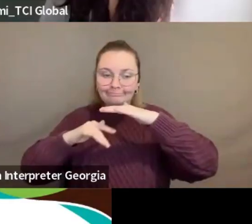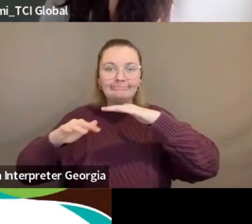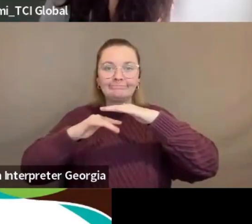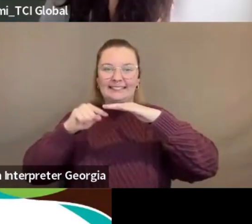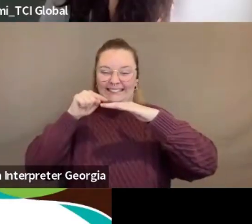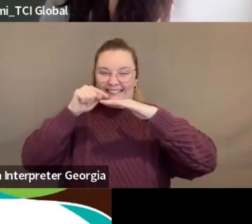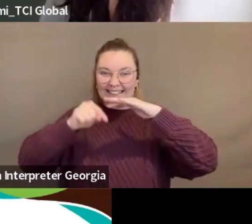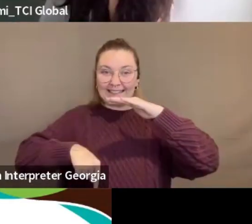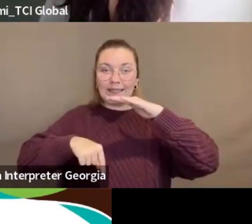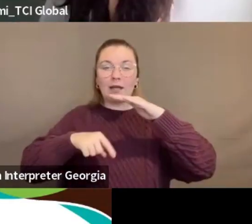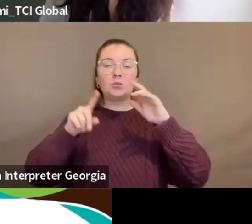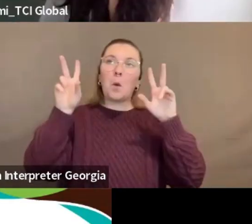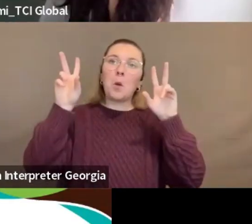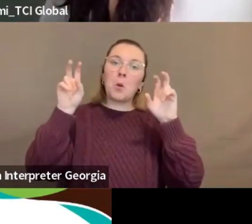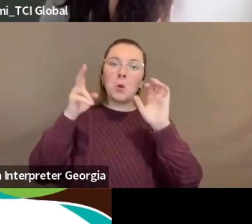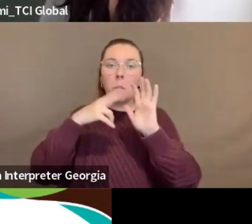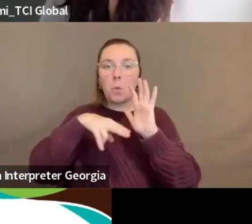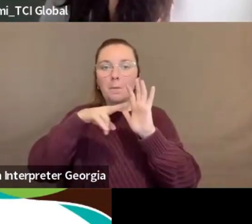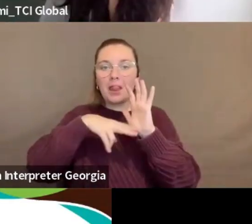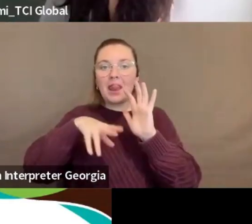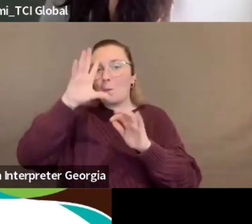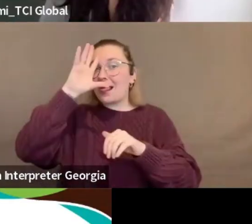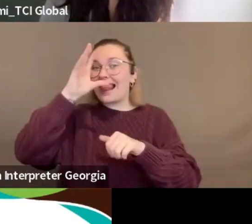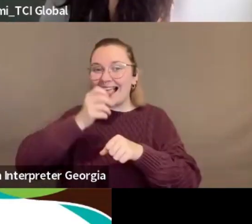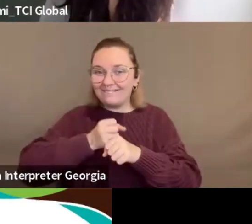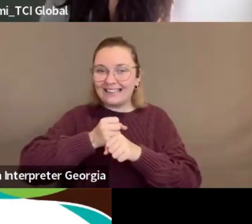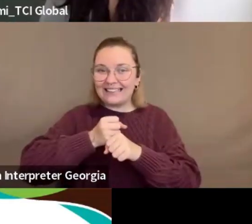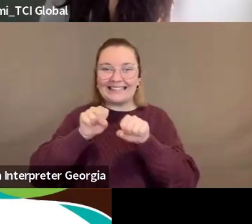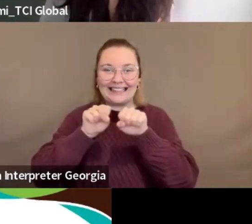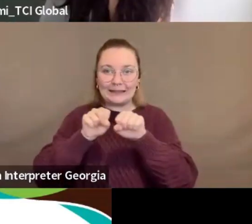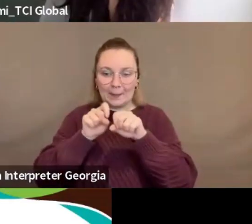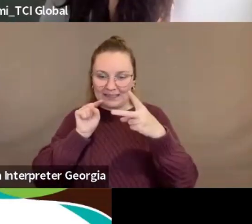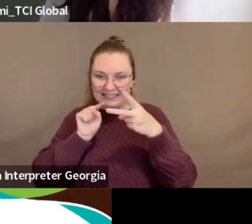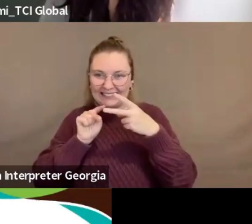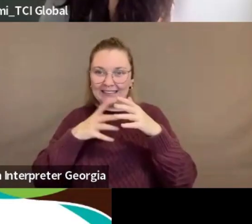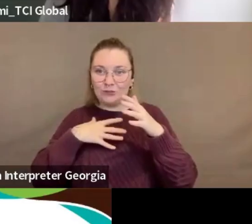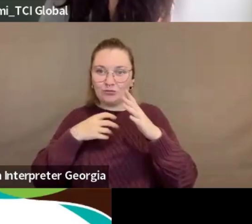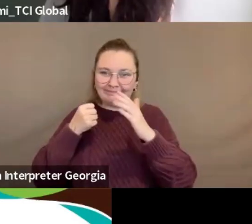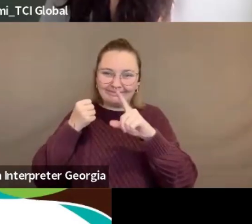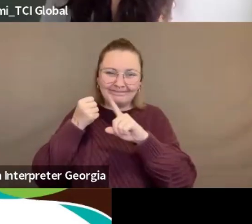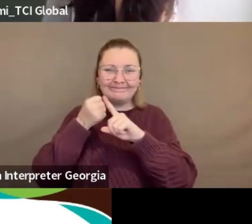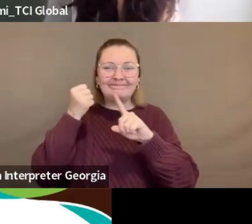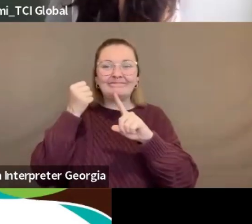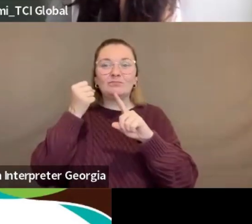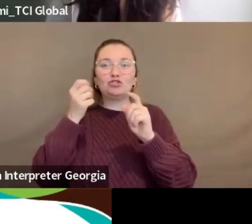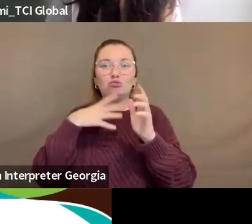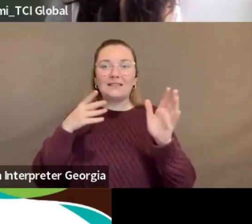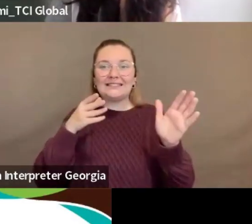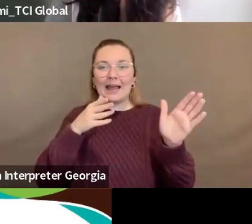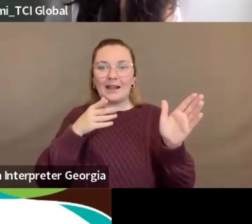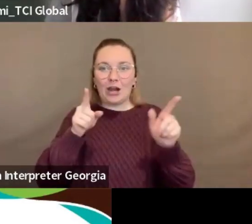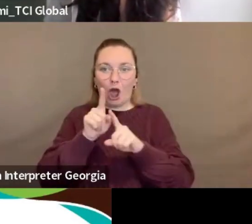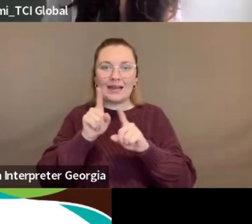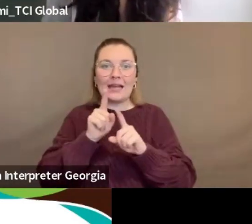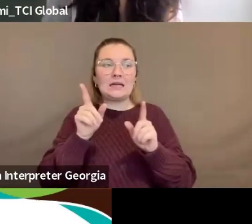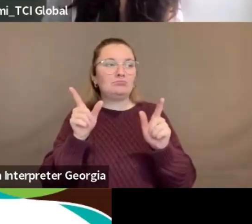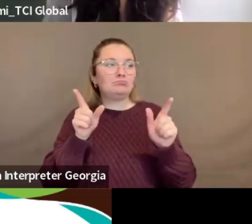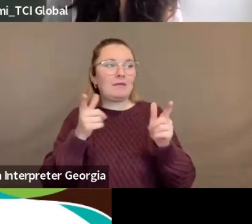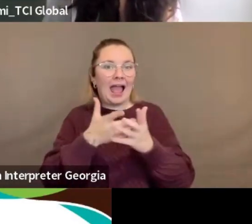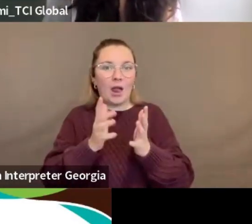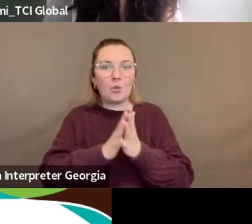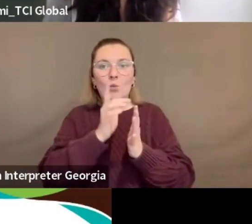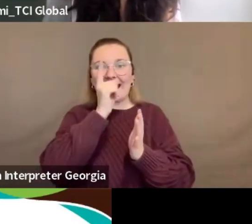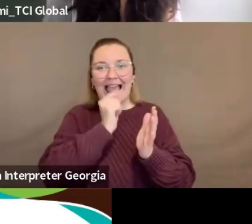and belief systems underpinning this and tackling the trans-institutionalisation, that movement between different forms of